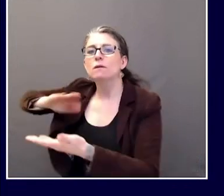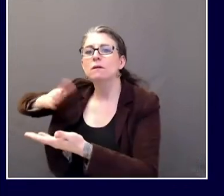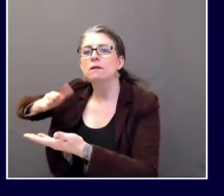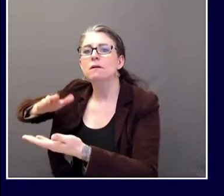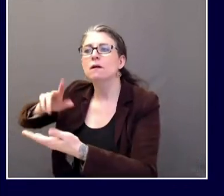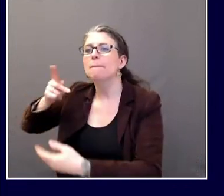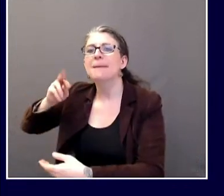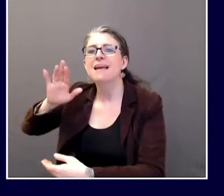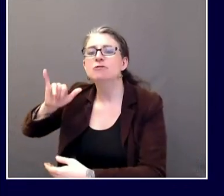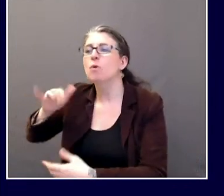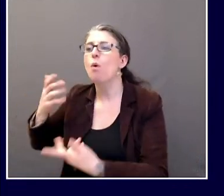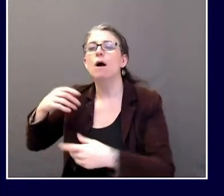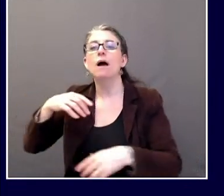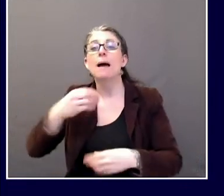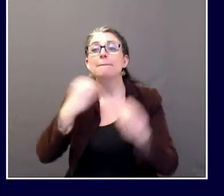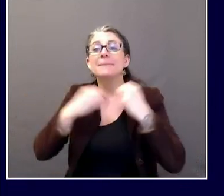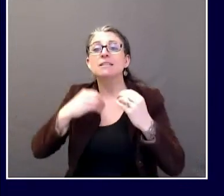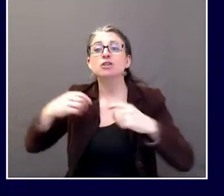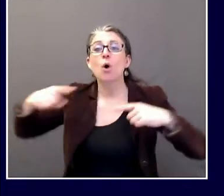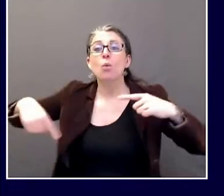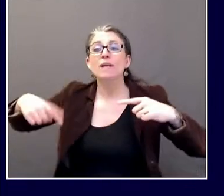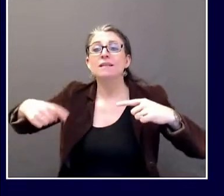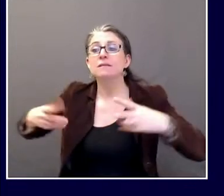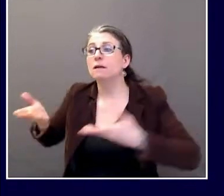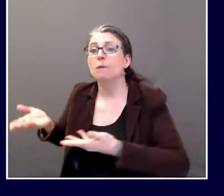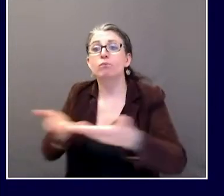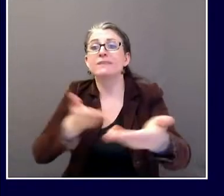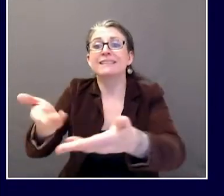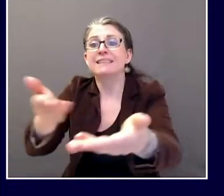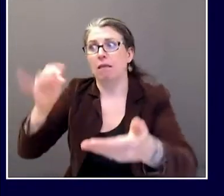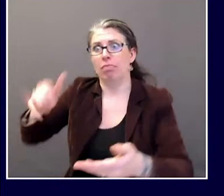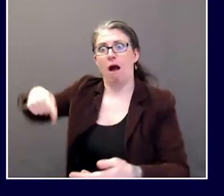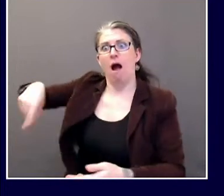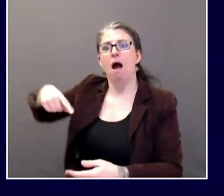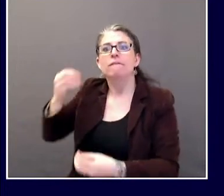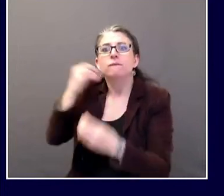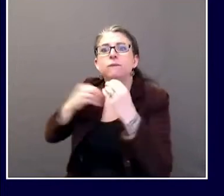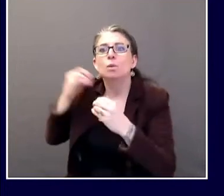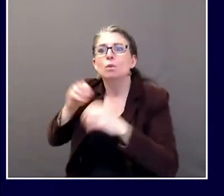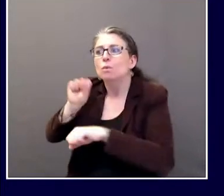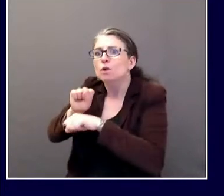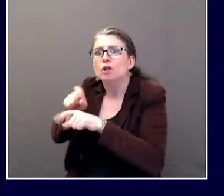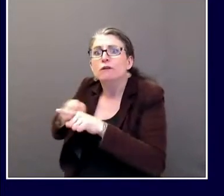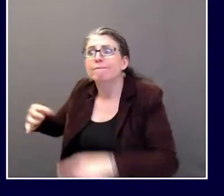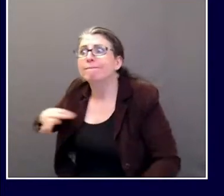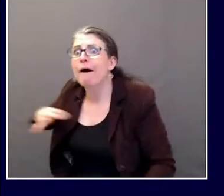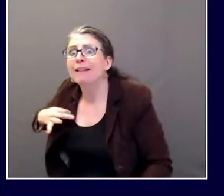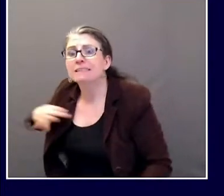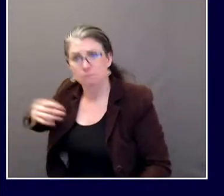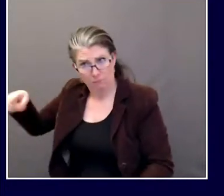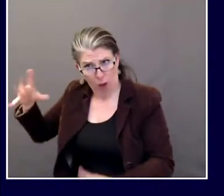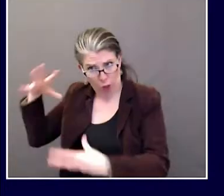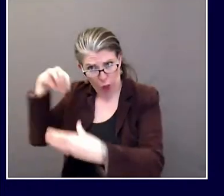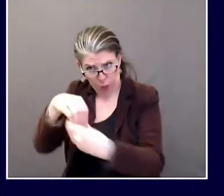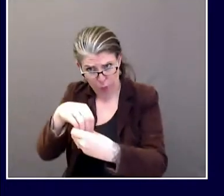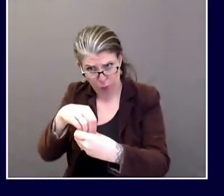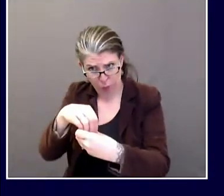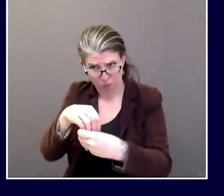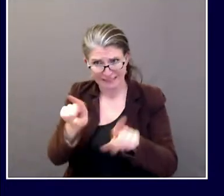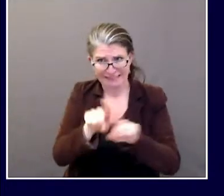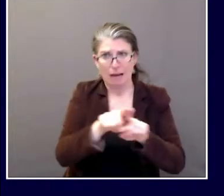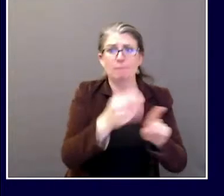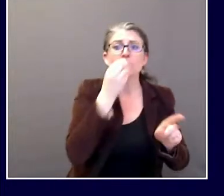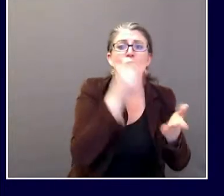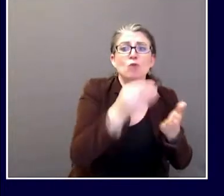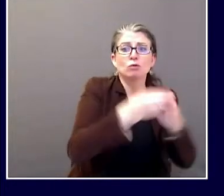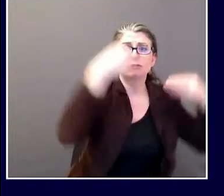Sure. Chris, just to restate your question as I heard it, your question is, to what extent will workers and volunteers in